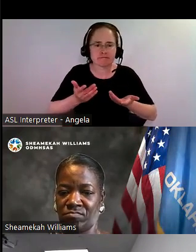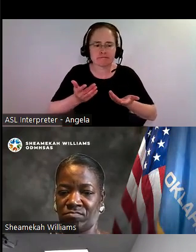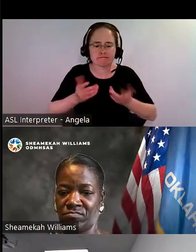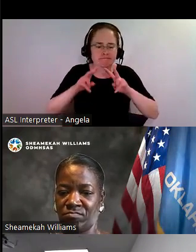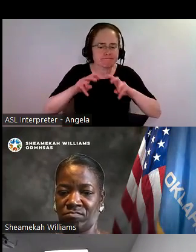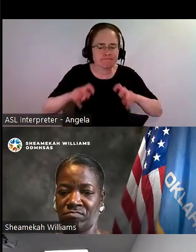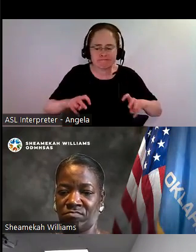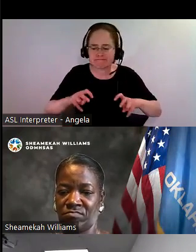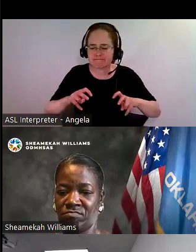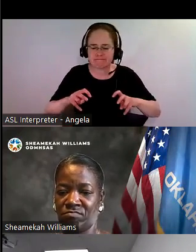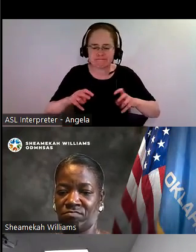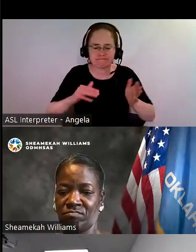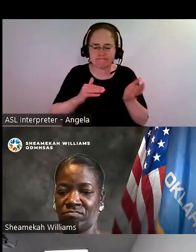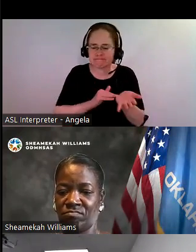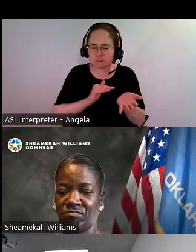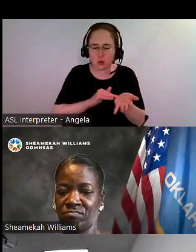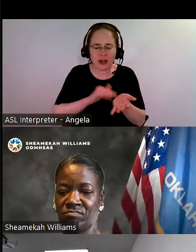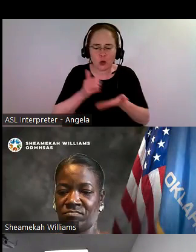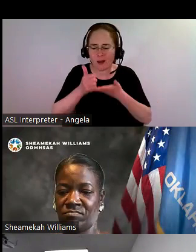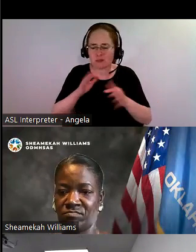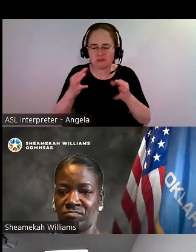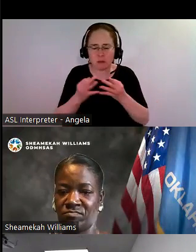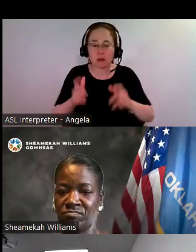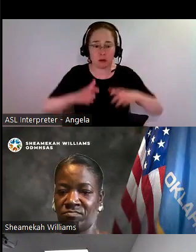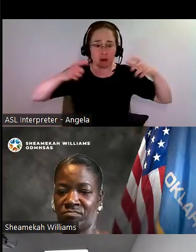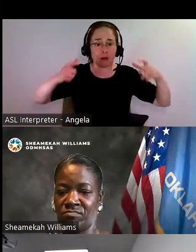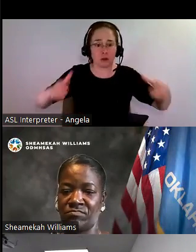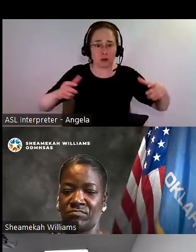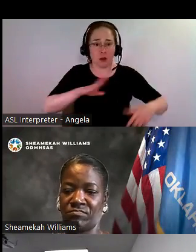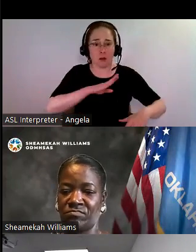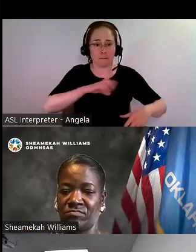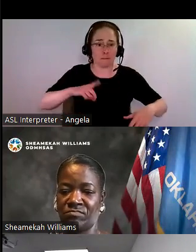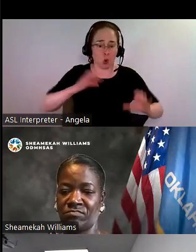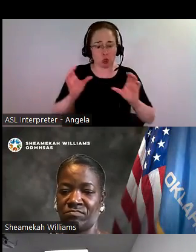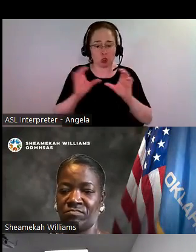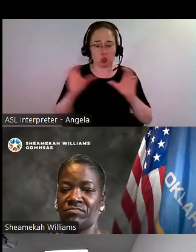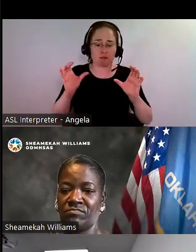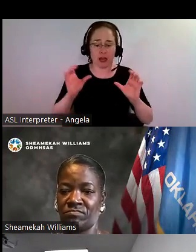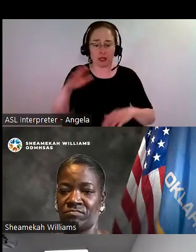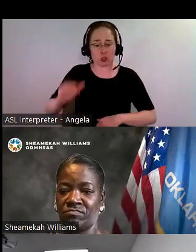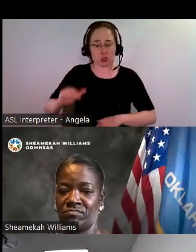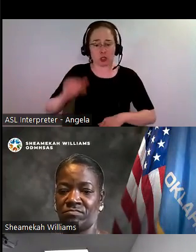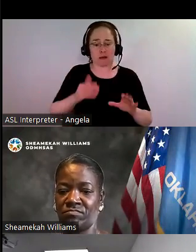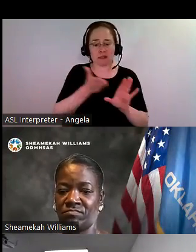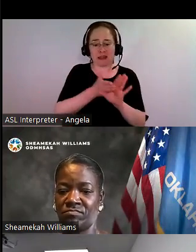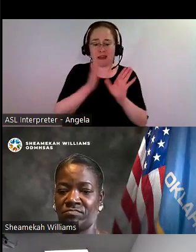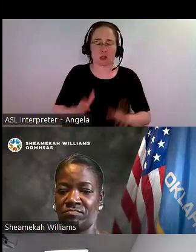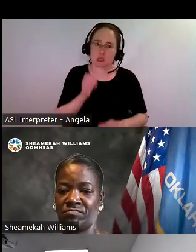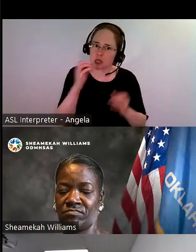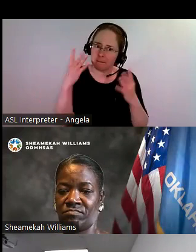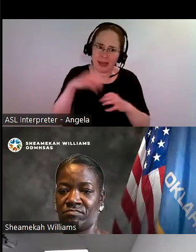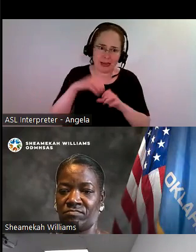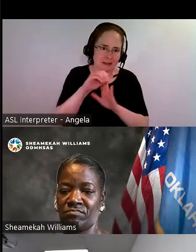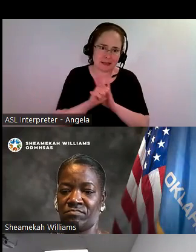all the things the provider does for the family. And then we have a board certified child psychiatrist. There's not a lot of those in the state of Oklahoma. They're kind of